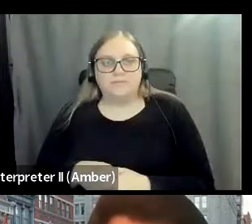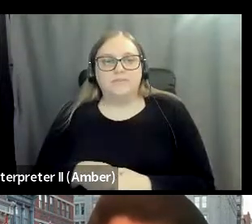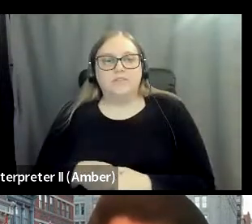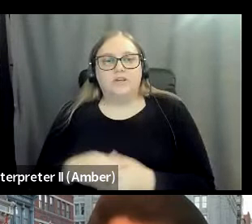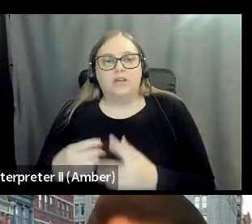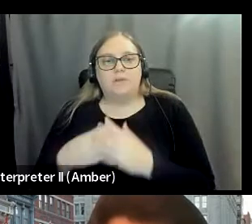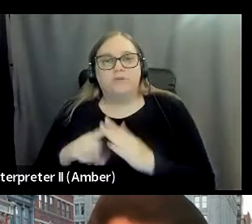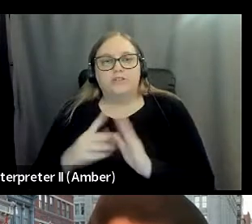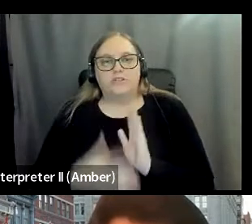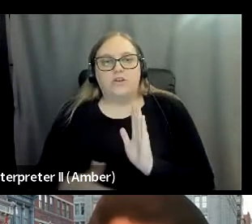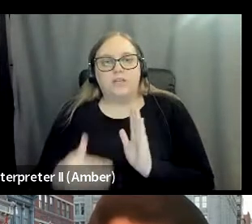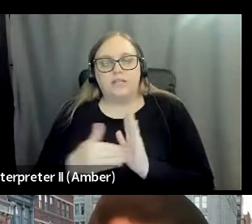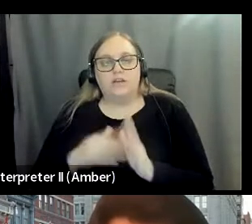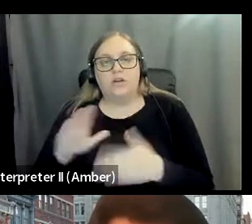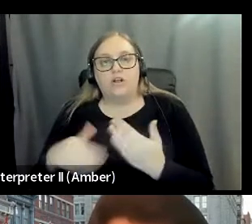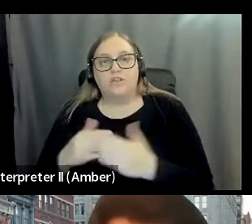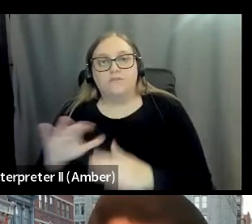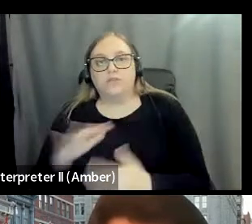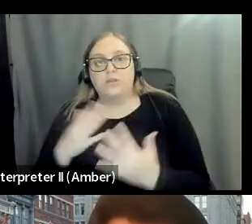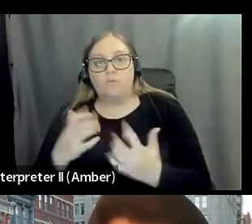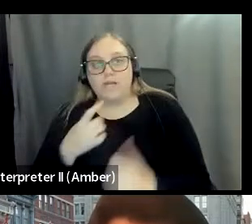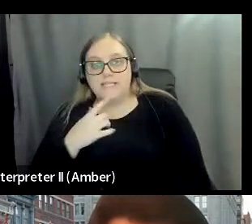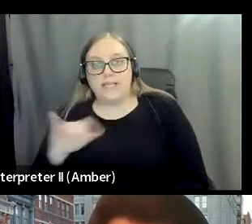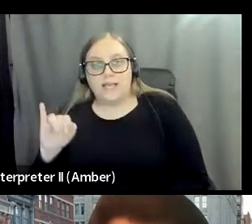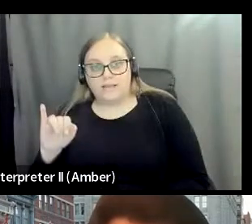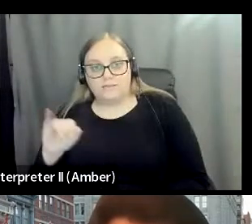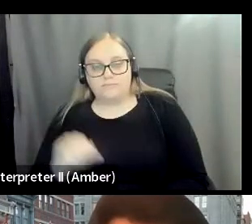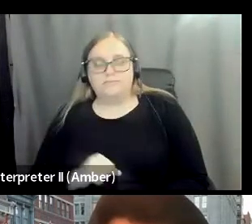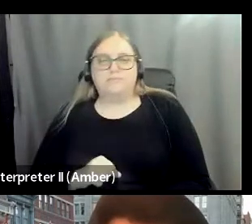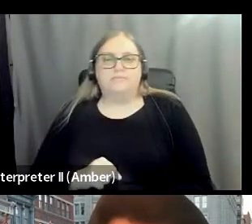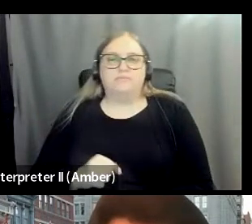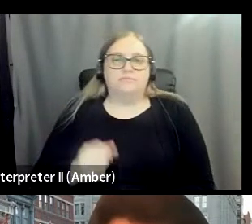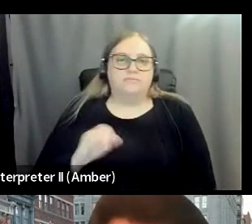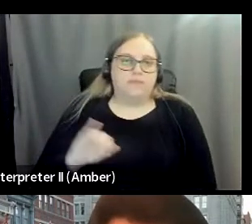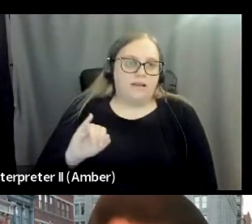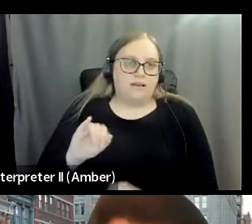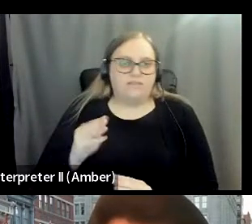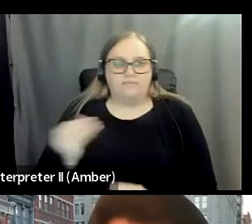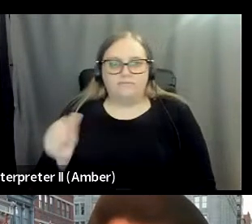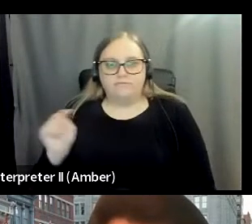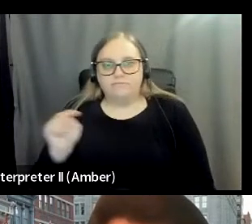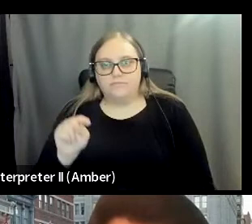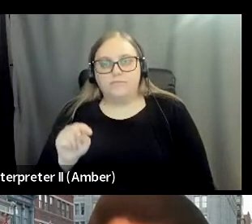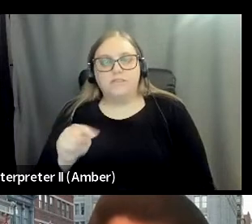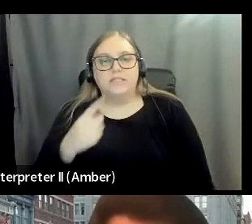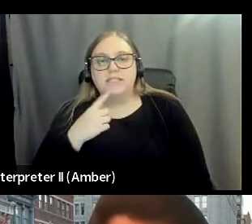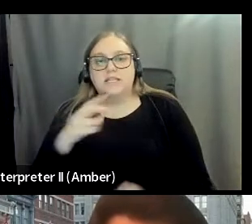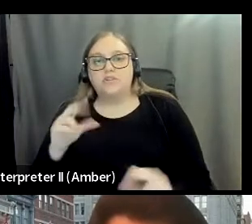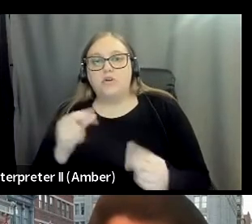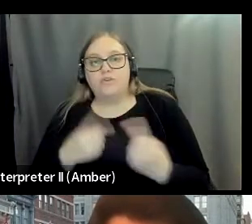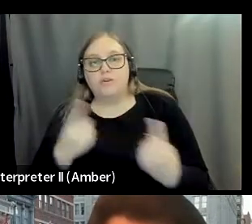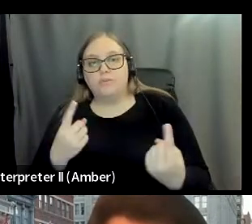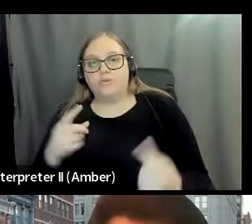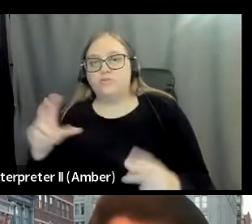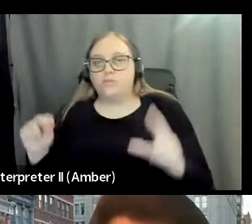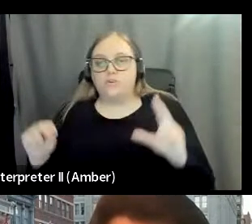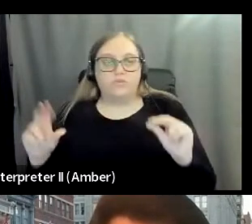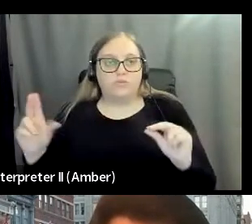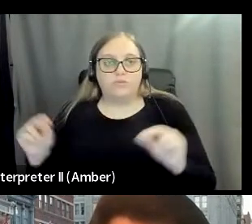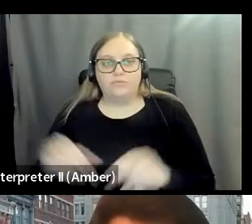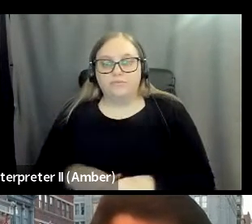start over again. All those in favor say aye. Aye. All those opposed say no. No.